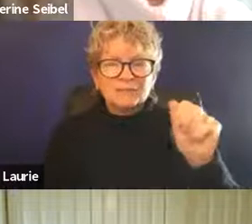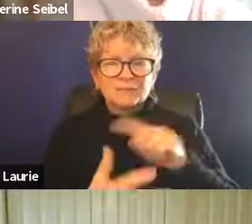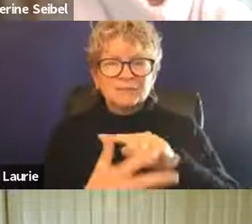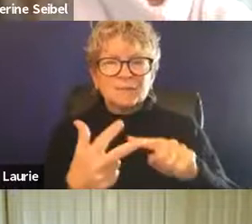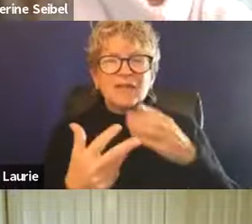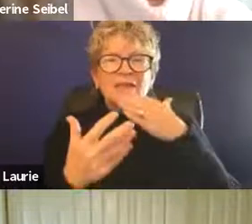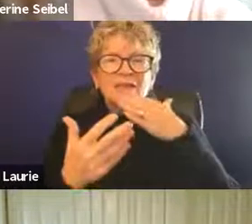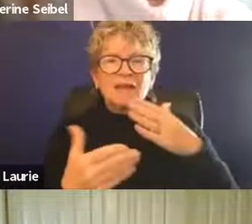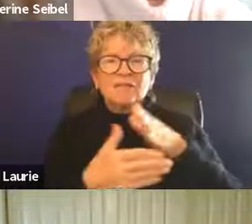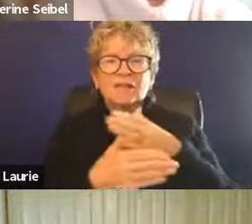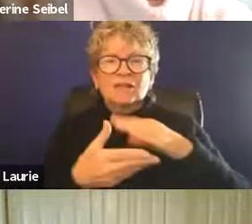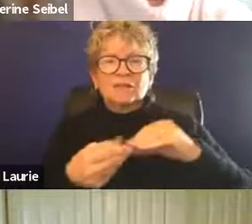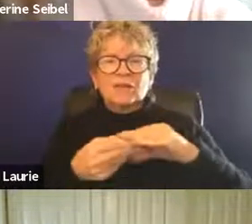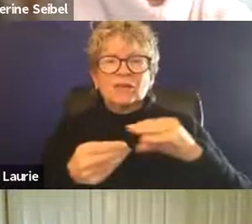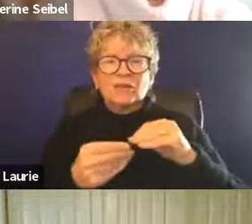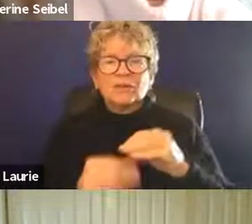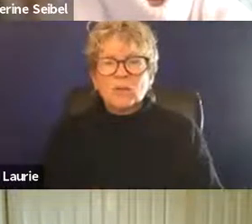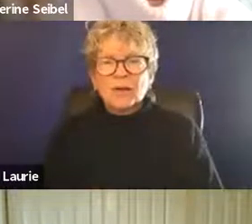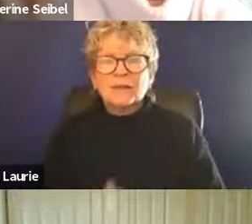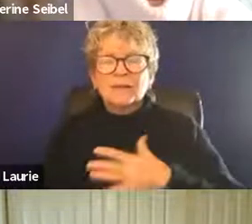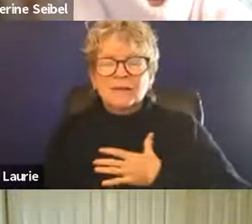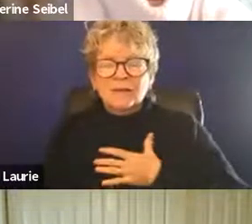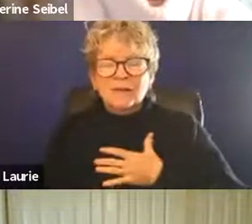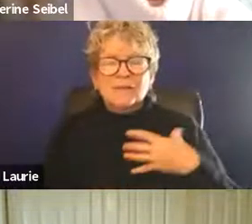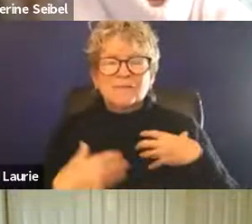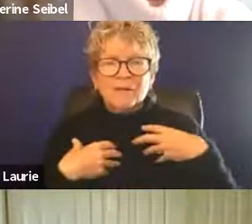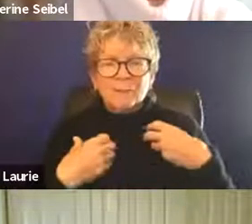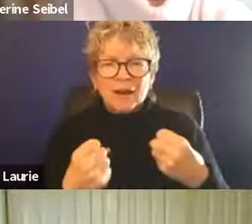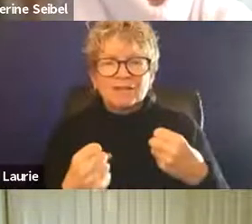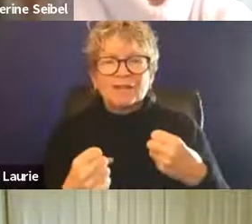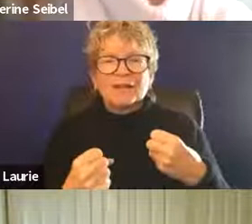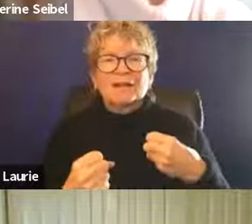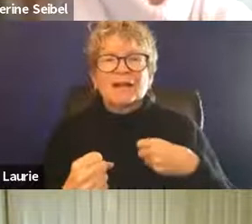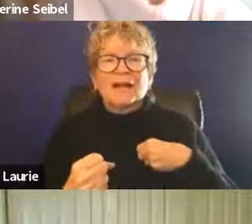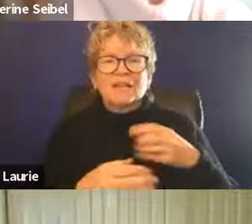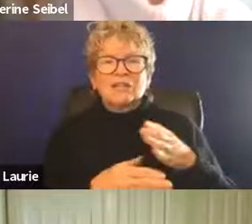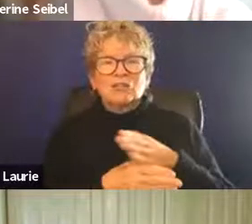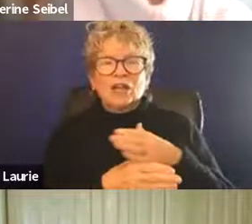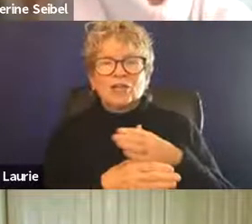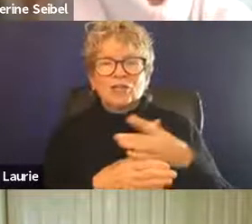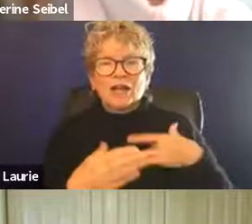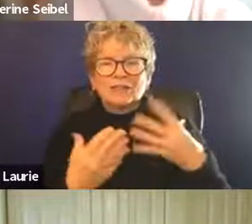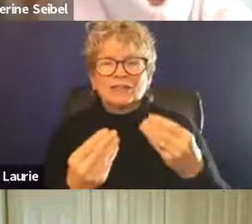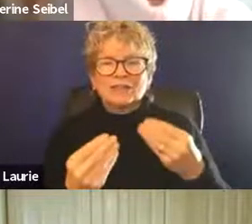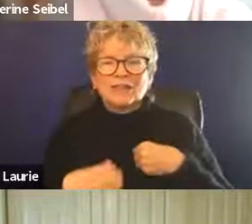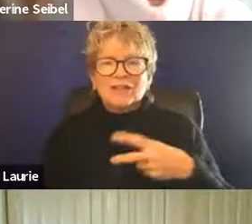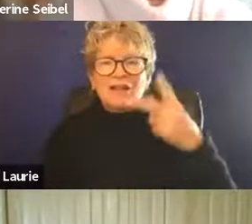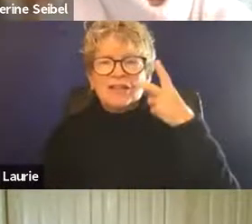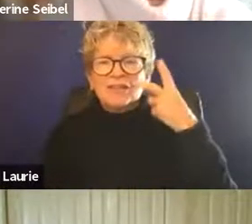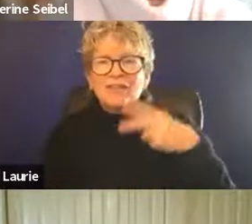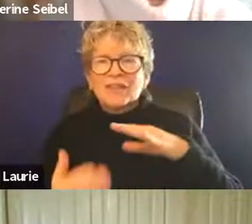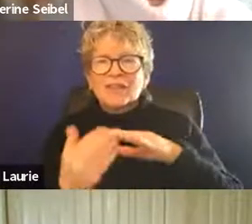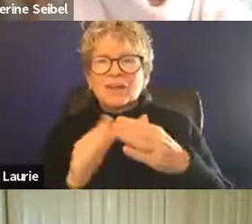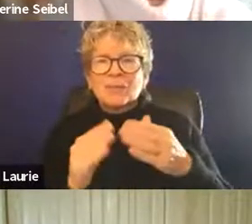sharing your stories, for your generosity and bravery, and sharing your stories with us. I was watching the CRIS community faces as you shared